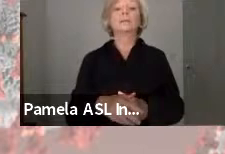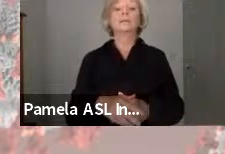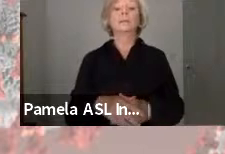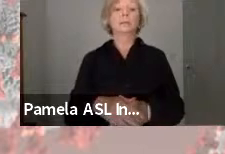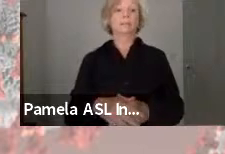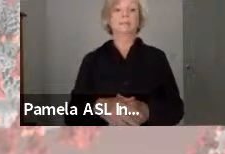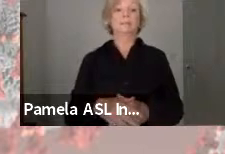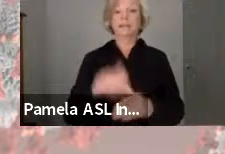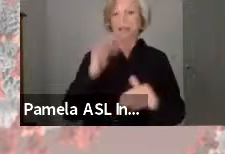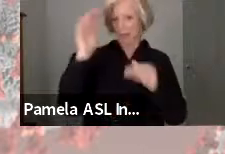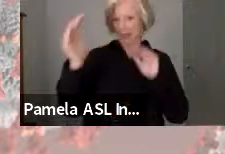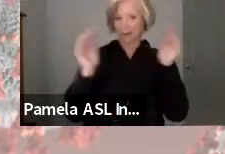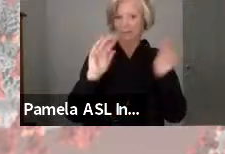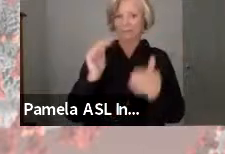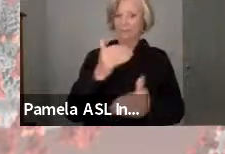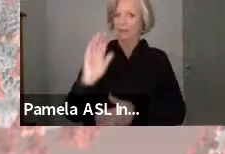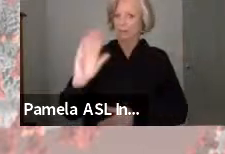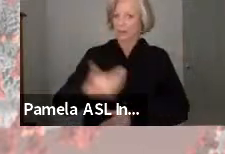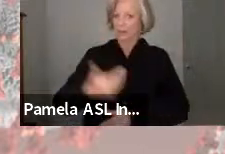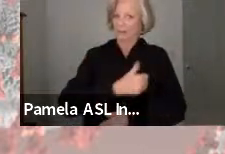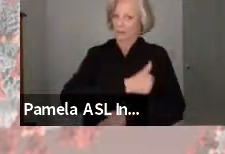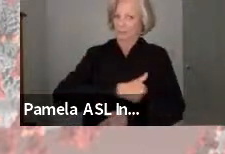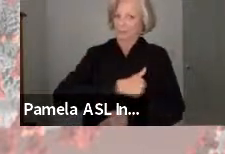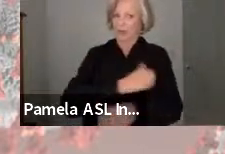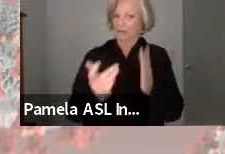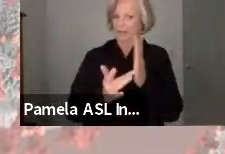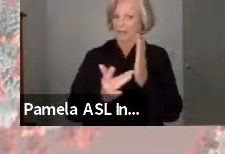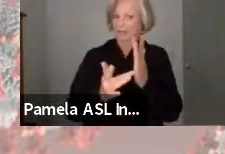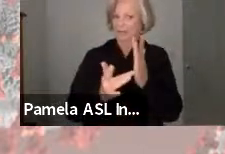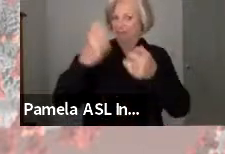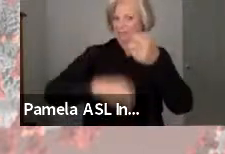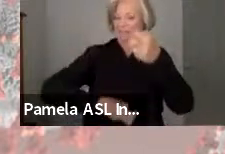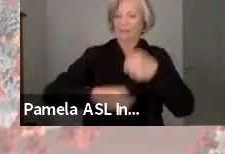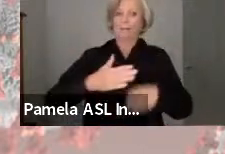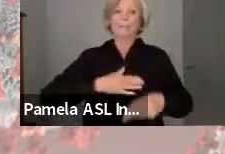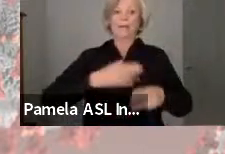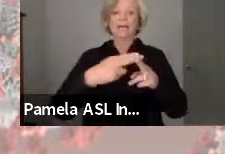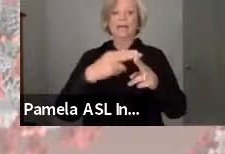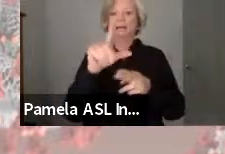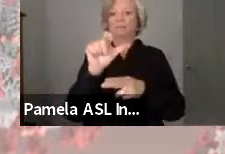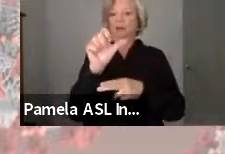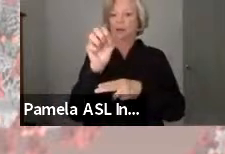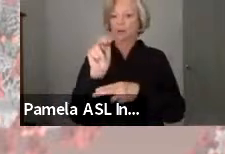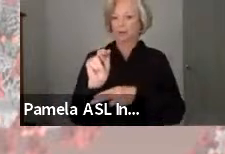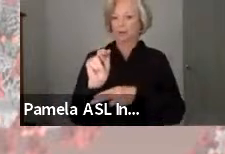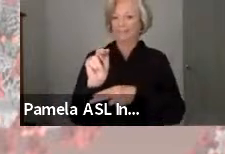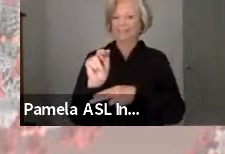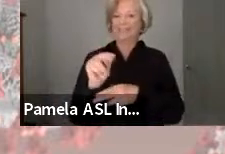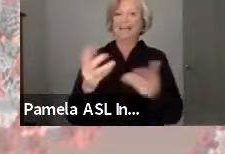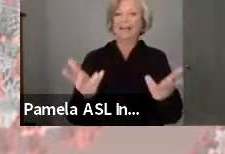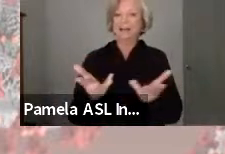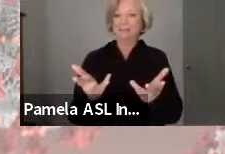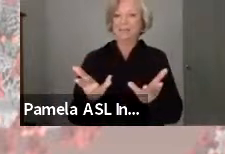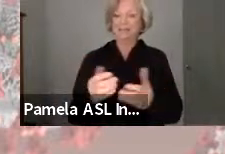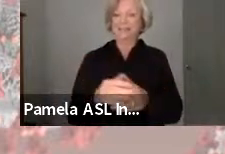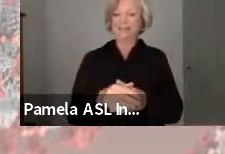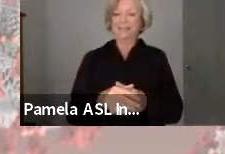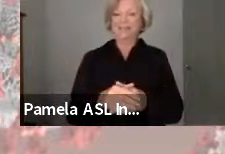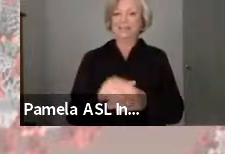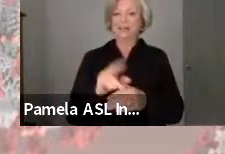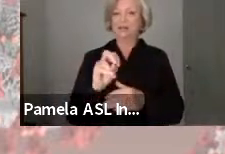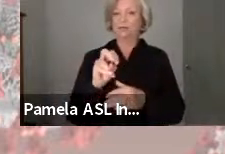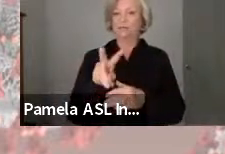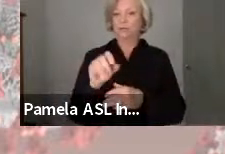Hello and welcome. I apologize for the technical difficulties. My name is Lauren. You're now here at the November